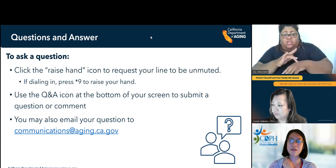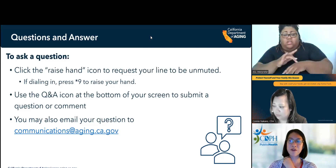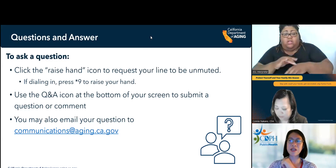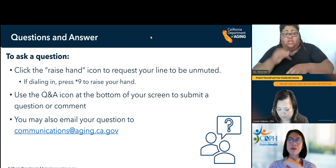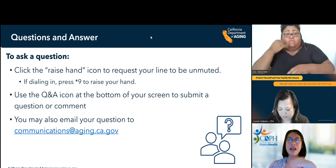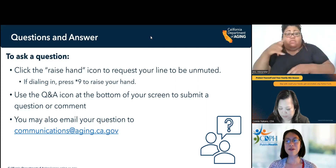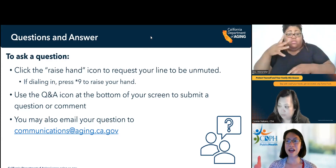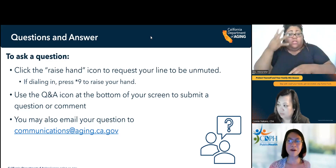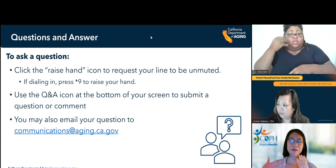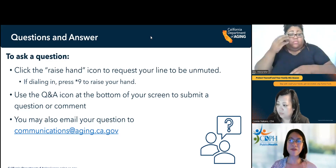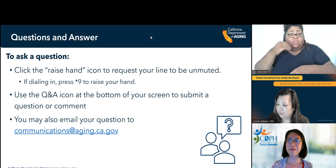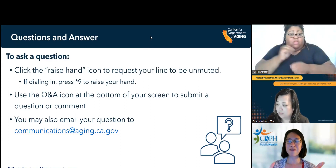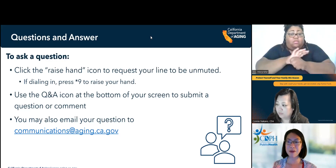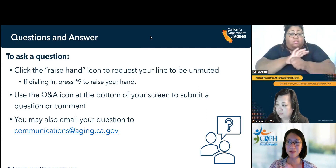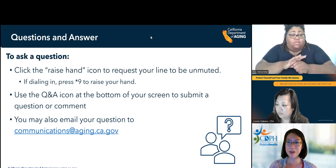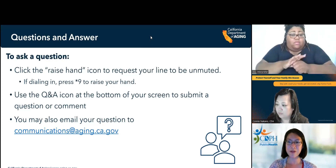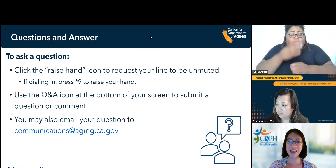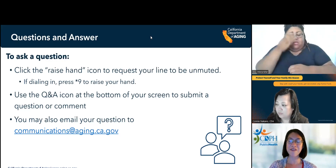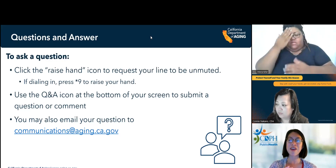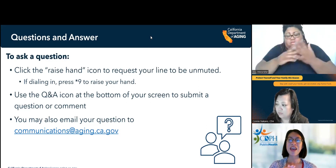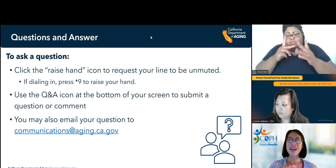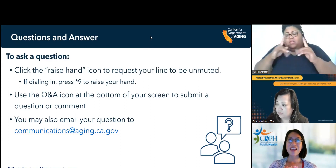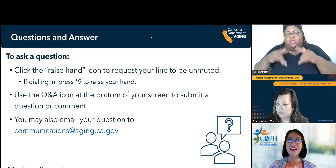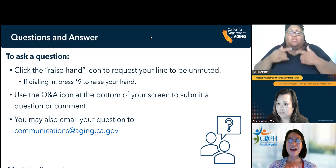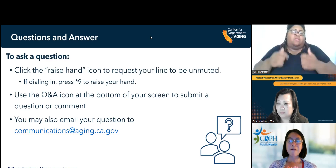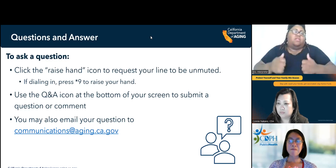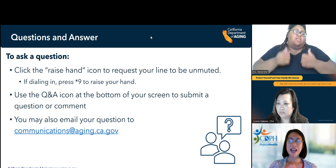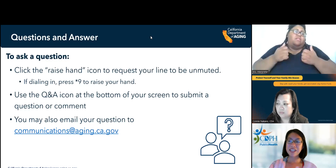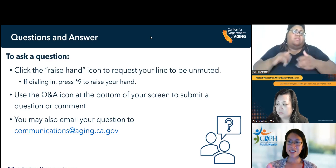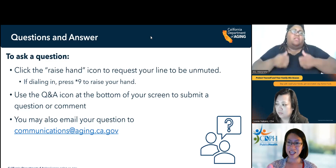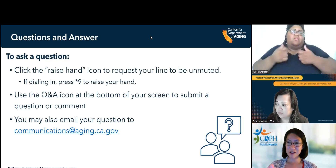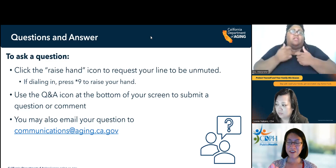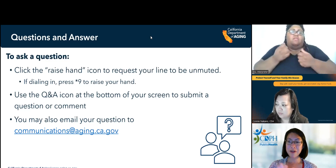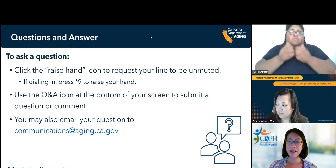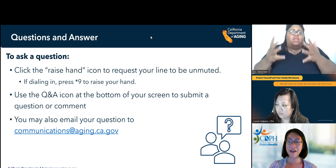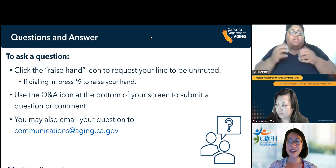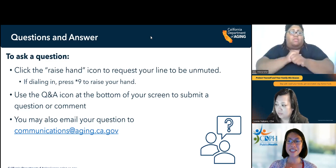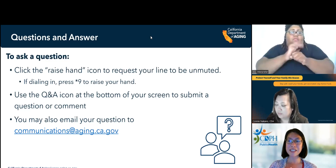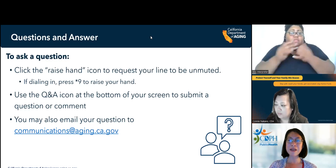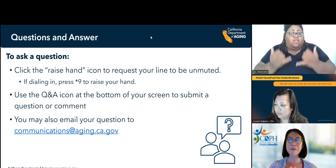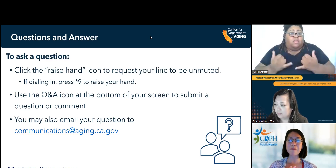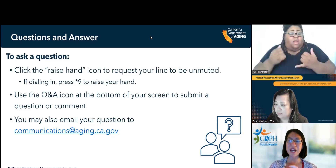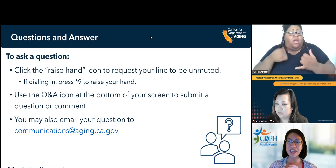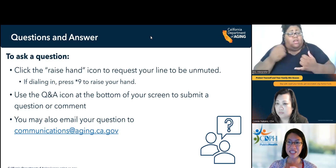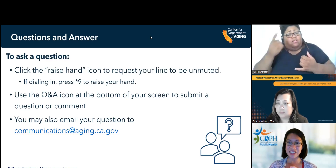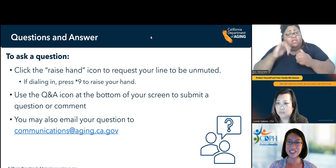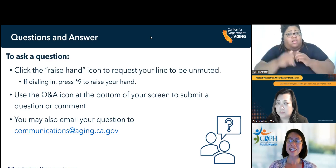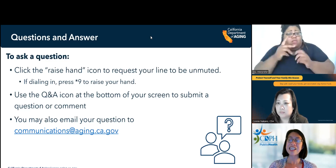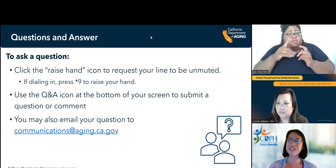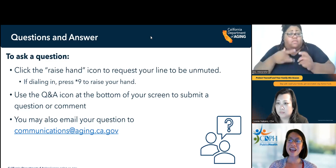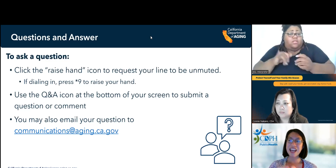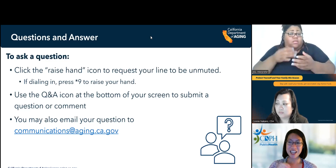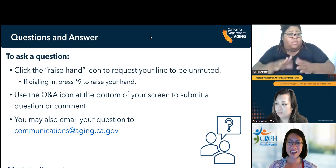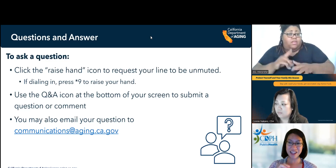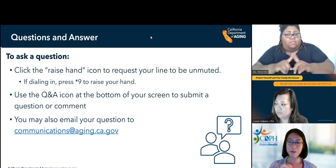I know some folks say, well, now I'm living my post-COVID life. I can understand why people have that sentiment, but there still